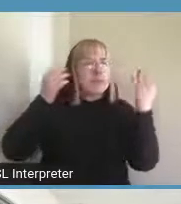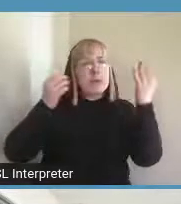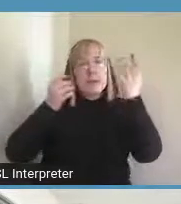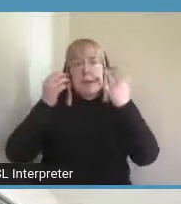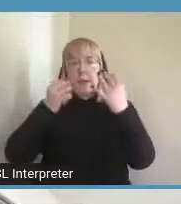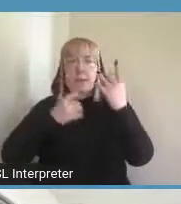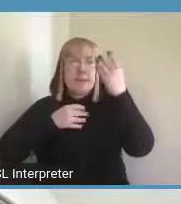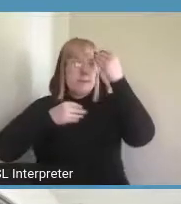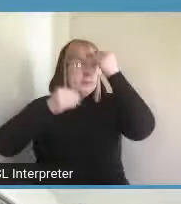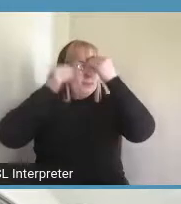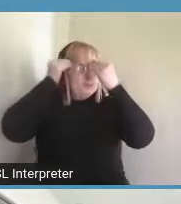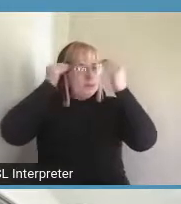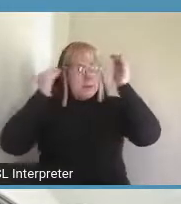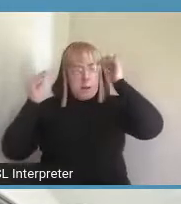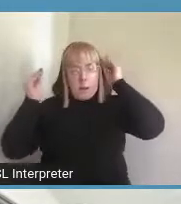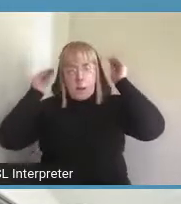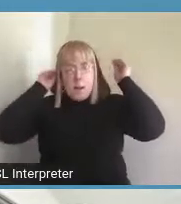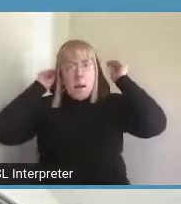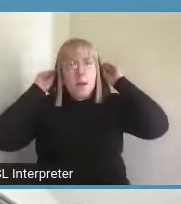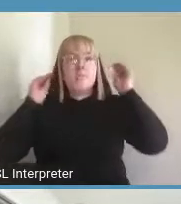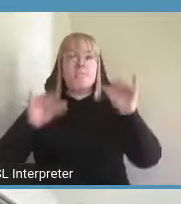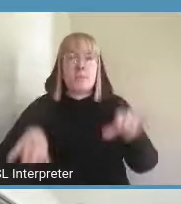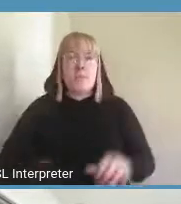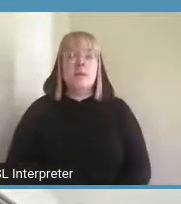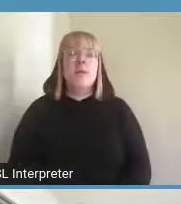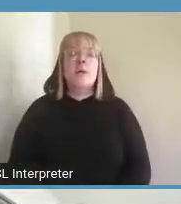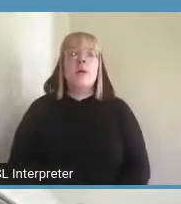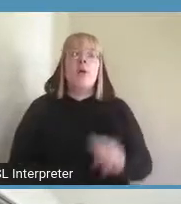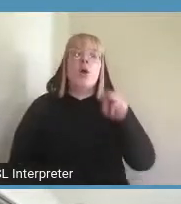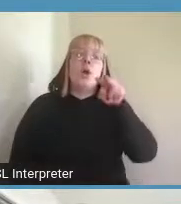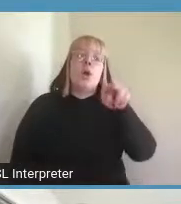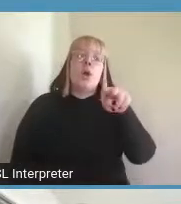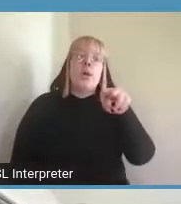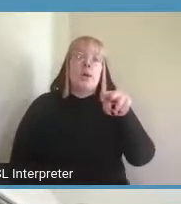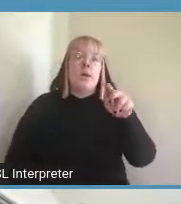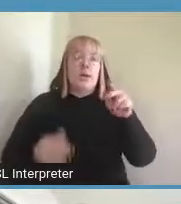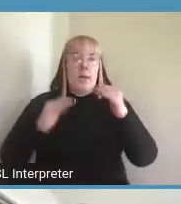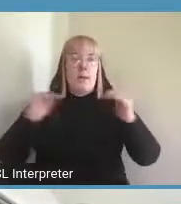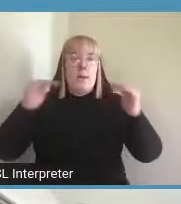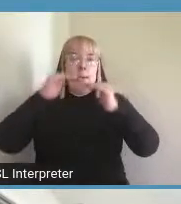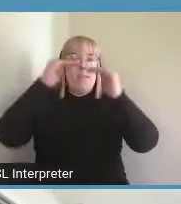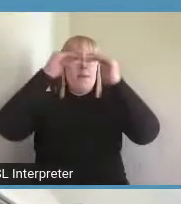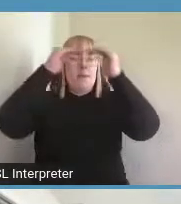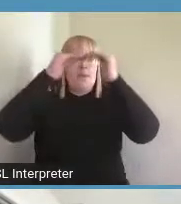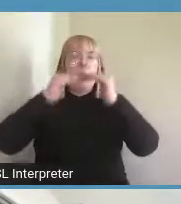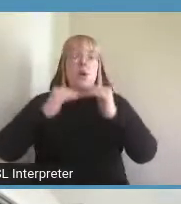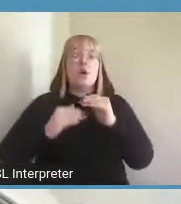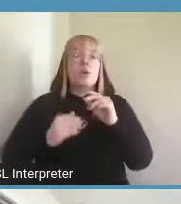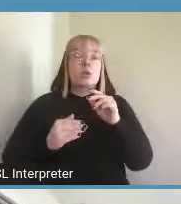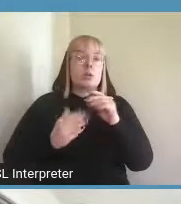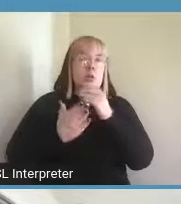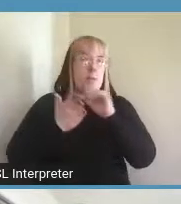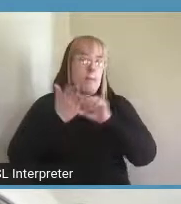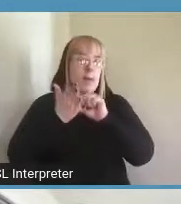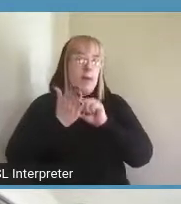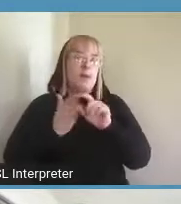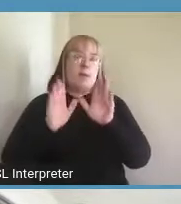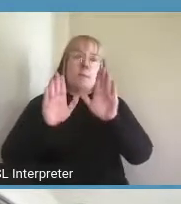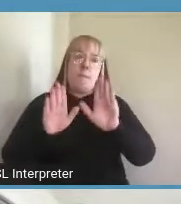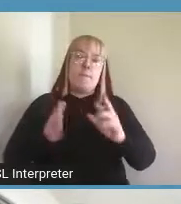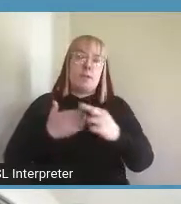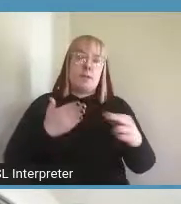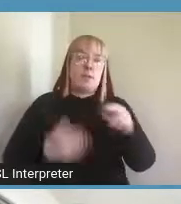let's look a little bit at that benchmarks report I was talking about. This is an amazing resource. So M&R is an